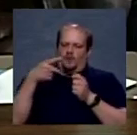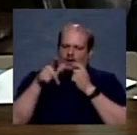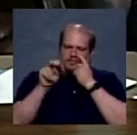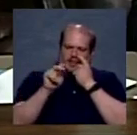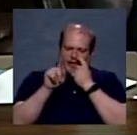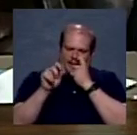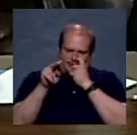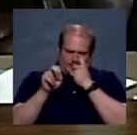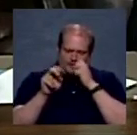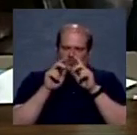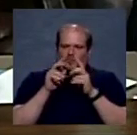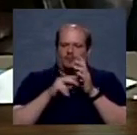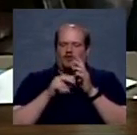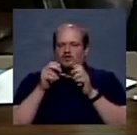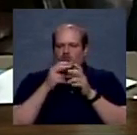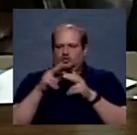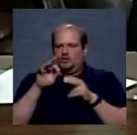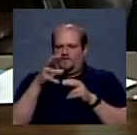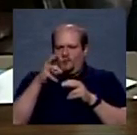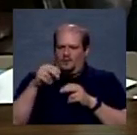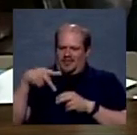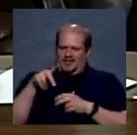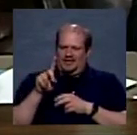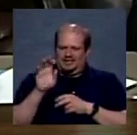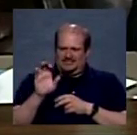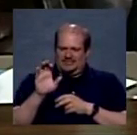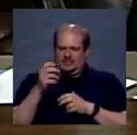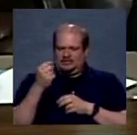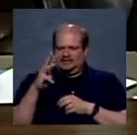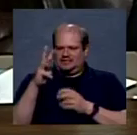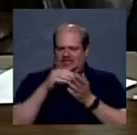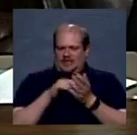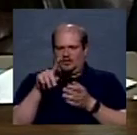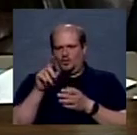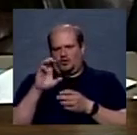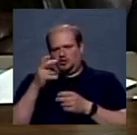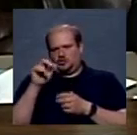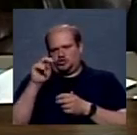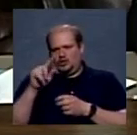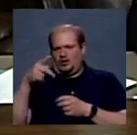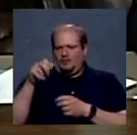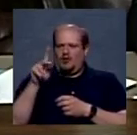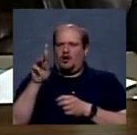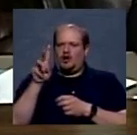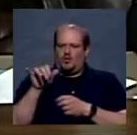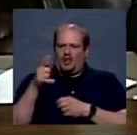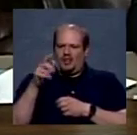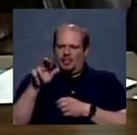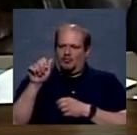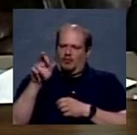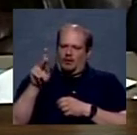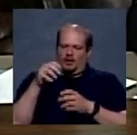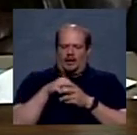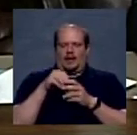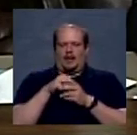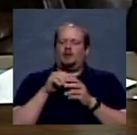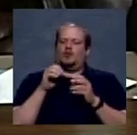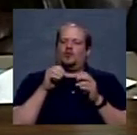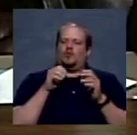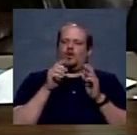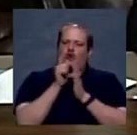district titled Riverside Motors, short form PDC, located at 16,100 Chenal Parkway, Little Rock, Arkansas, and an